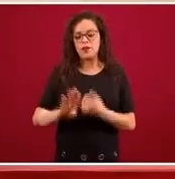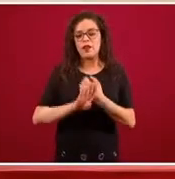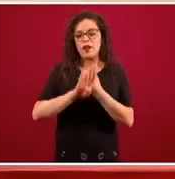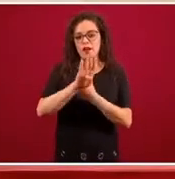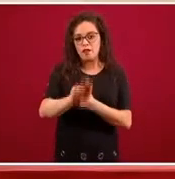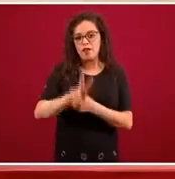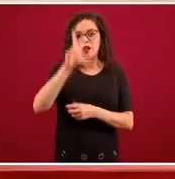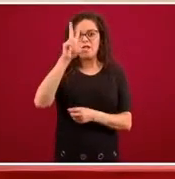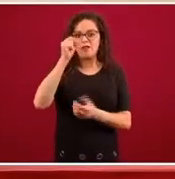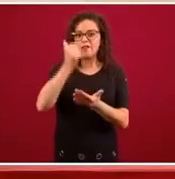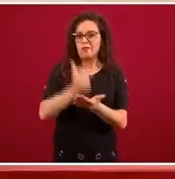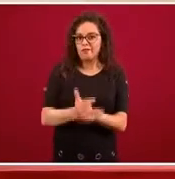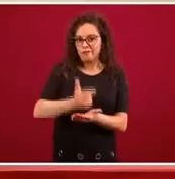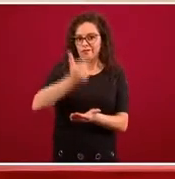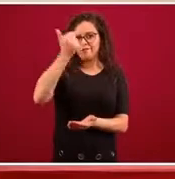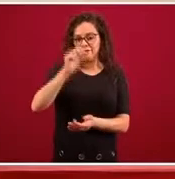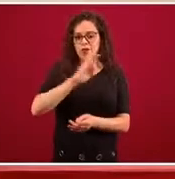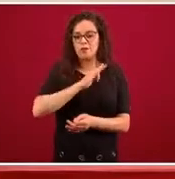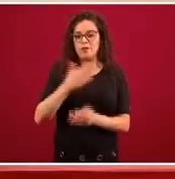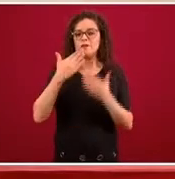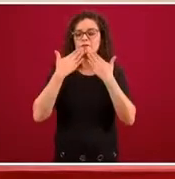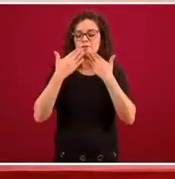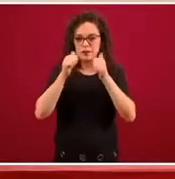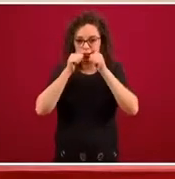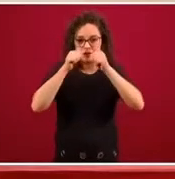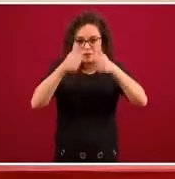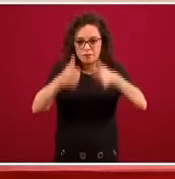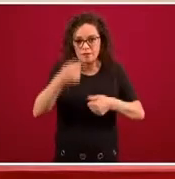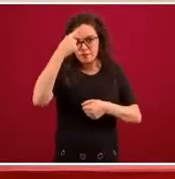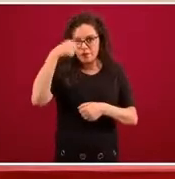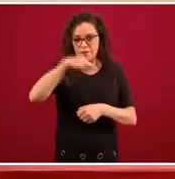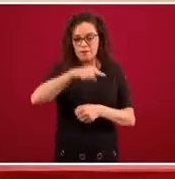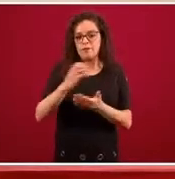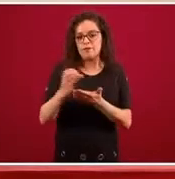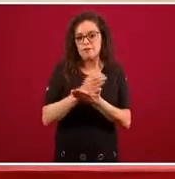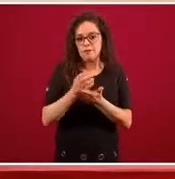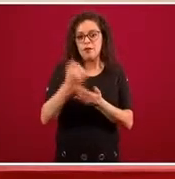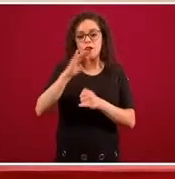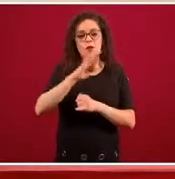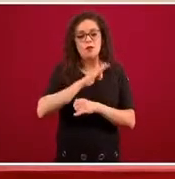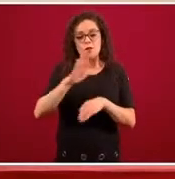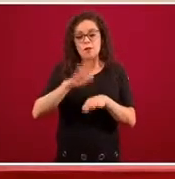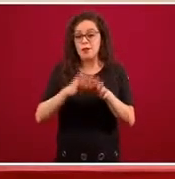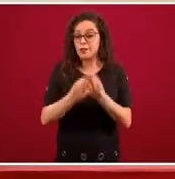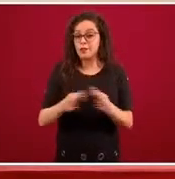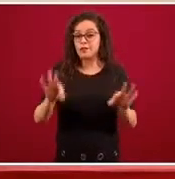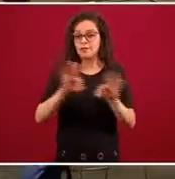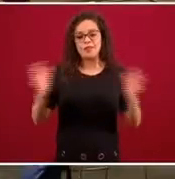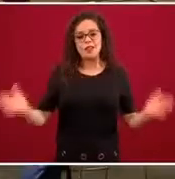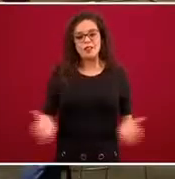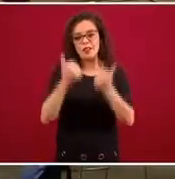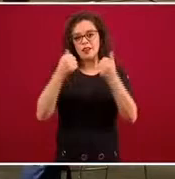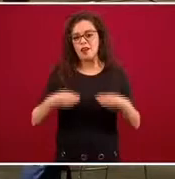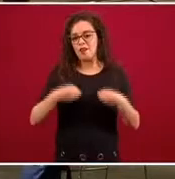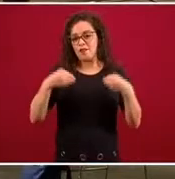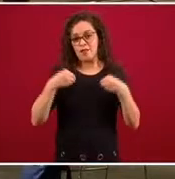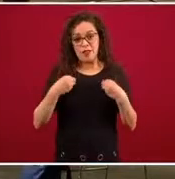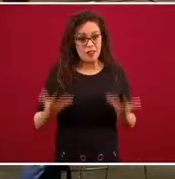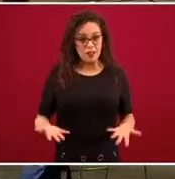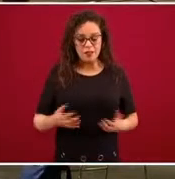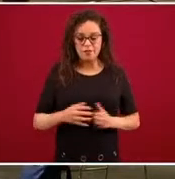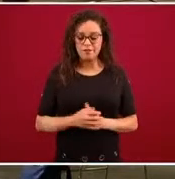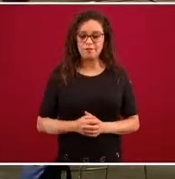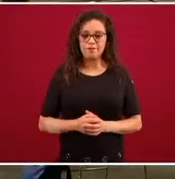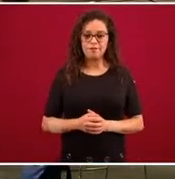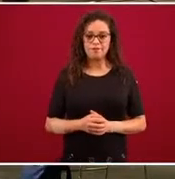present any kind of complication, and if this is early detected, the possibility